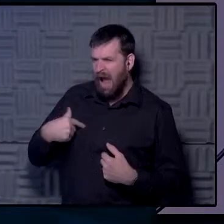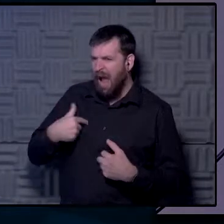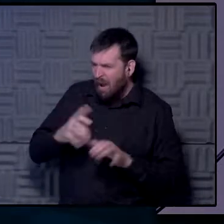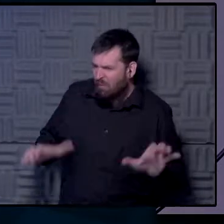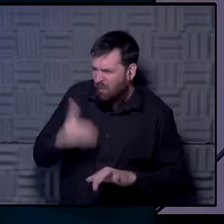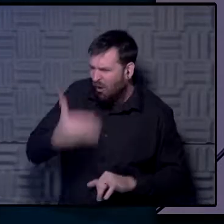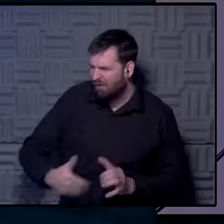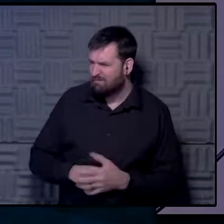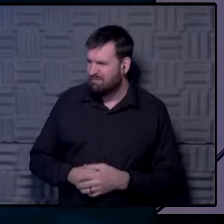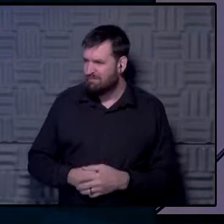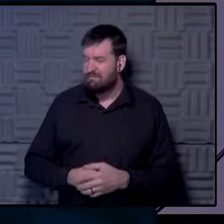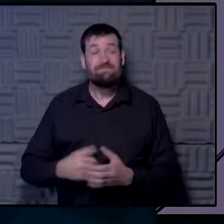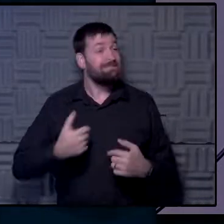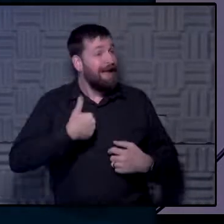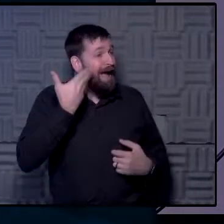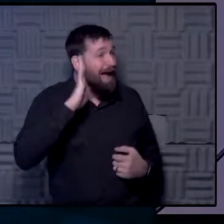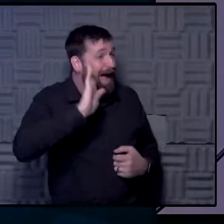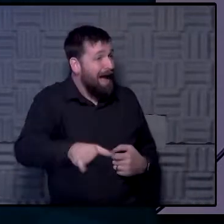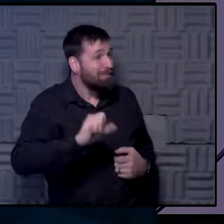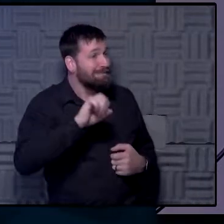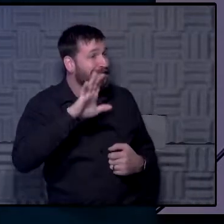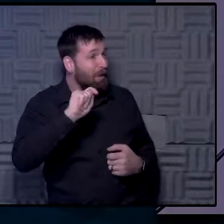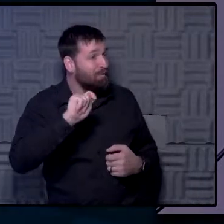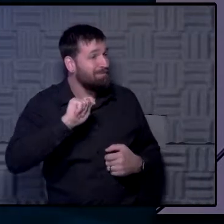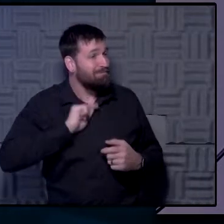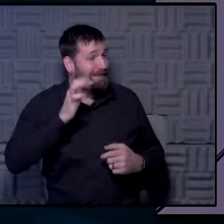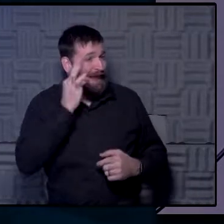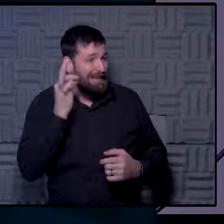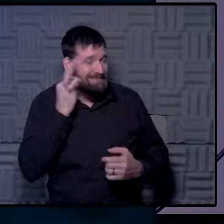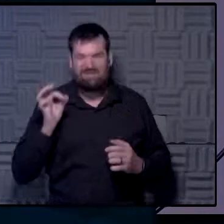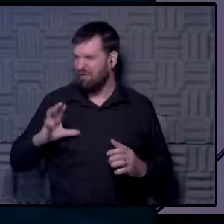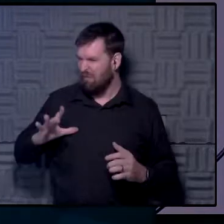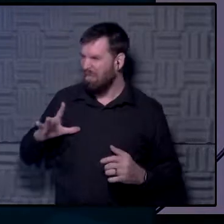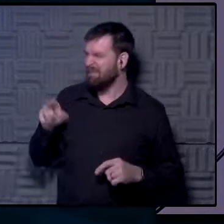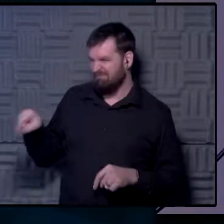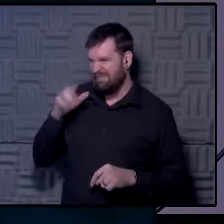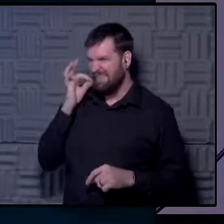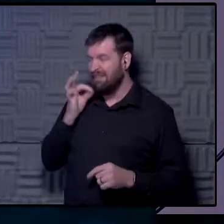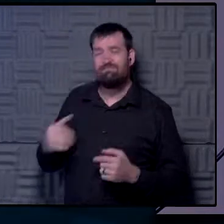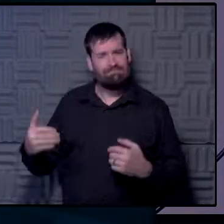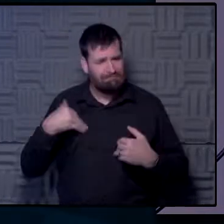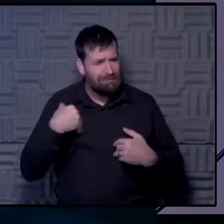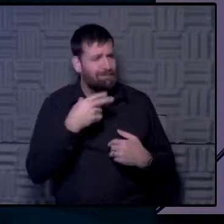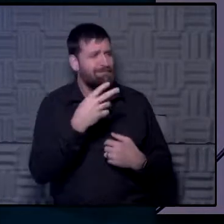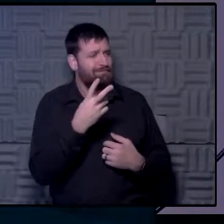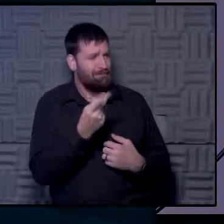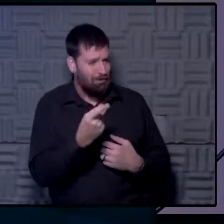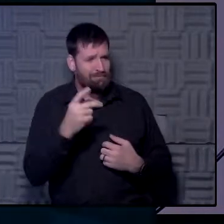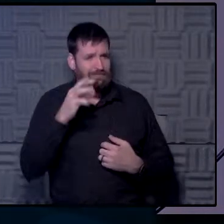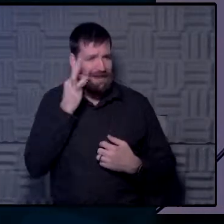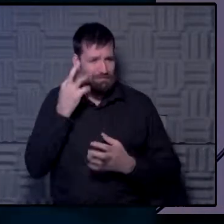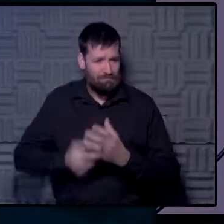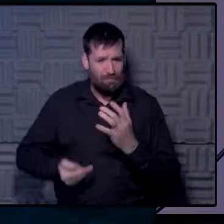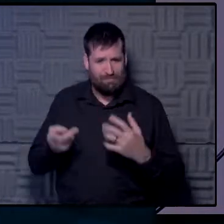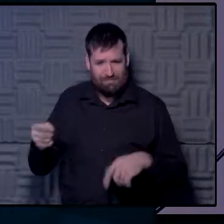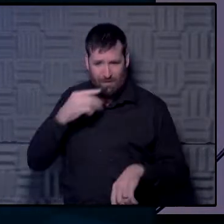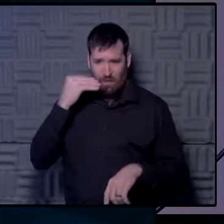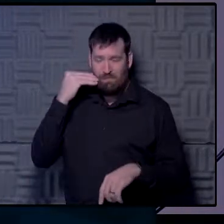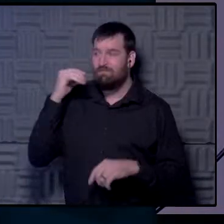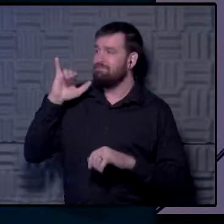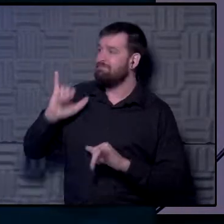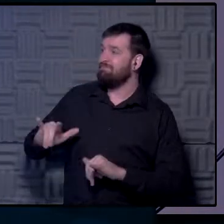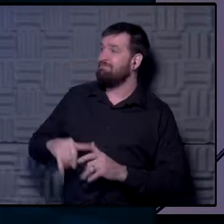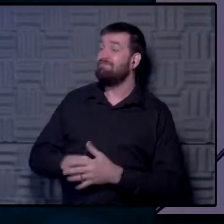good. Yeah, and I'm Scout. I'm the Hi, cat. Scout. Yeah, Cool. He's the cat. You know, I have a dog and cat at home, too, and I love that. I love that.